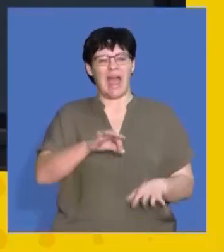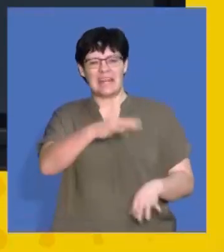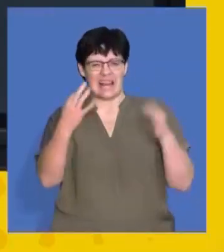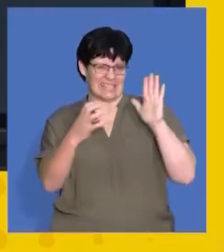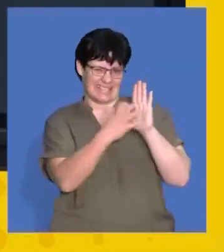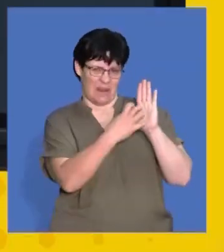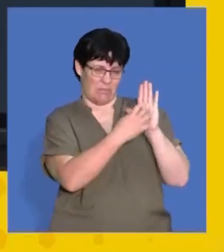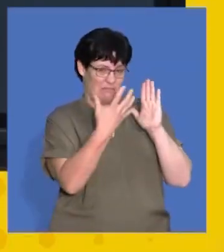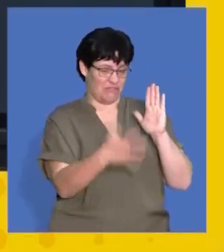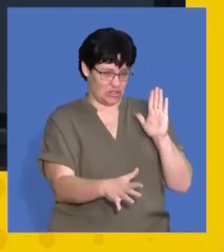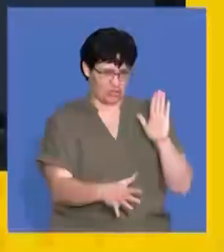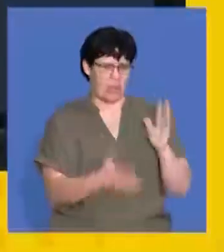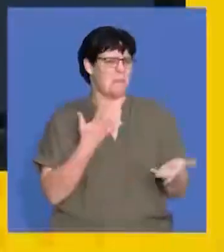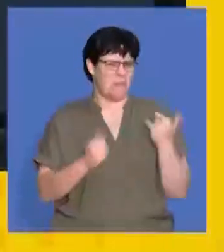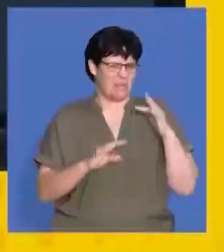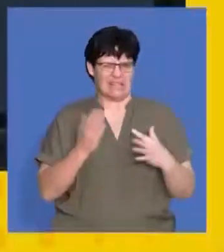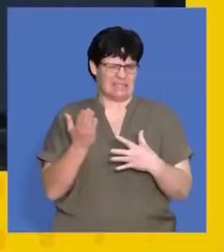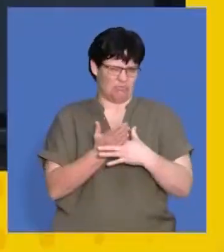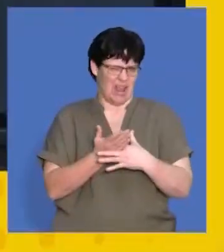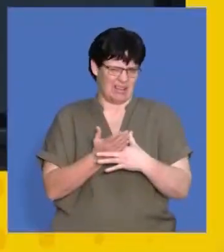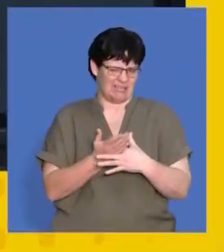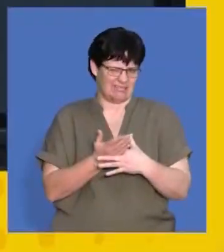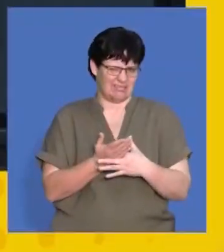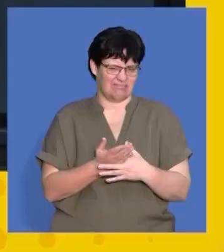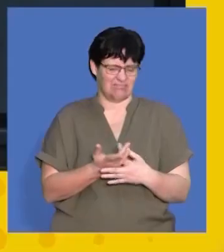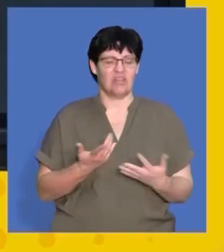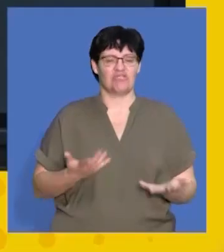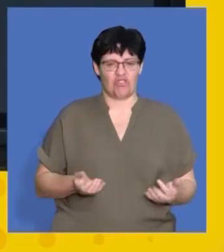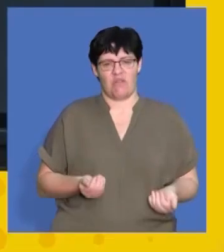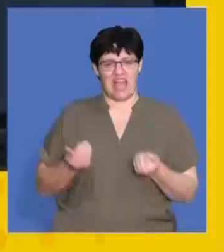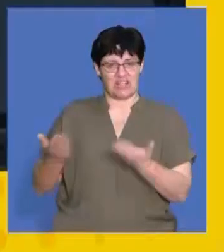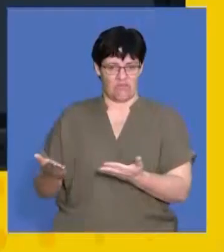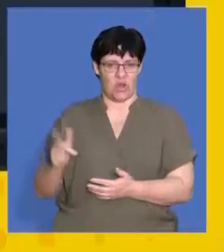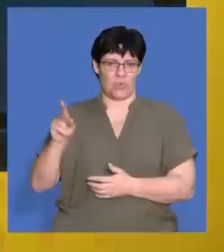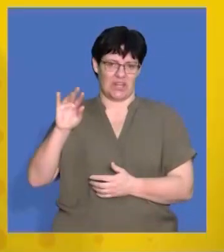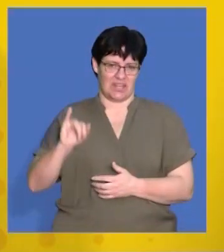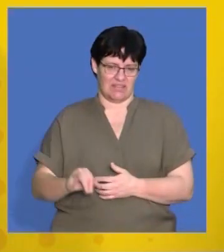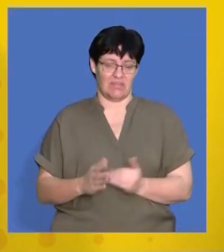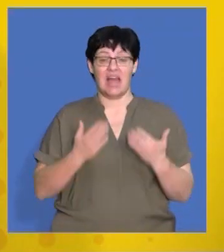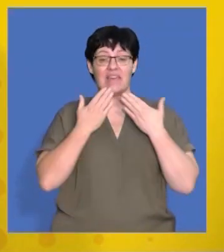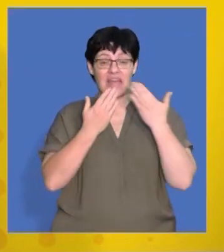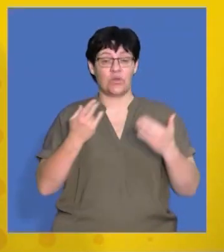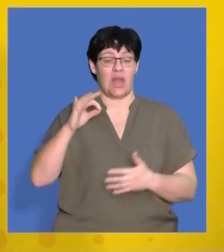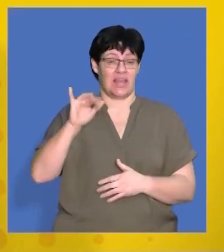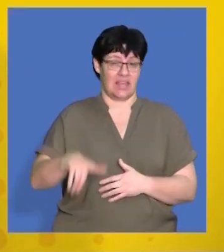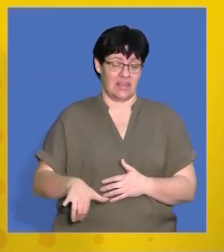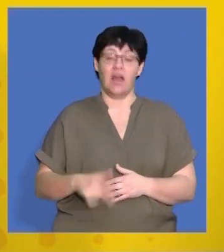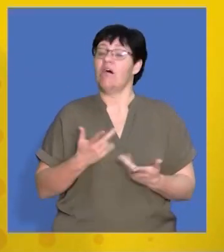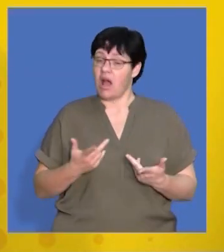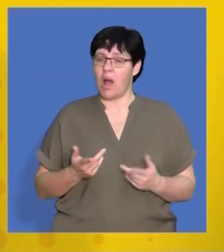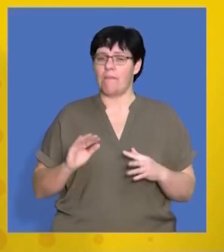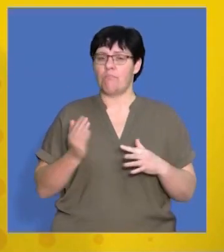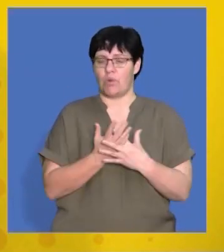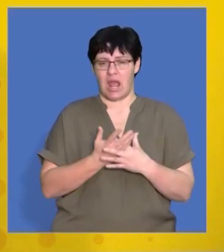the diagram, I think maybe it's time for us to take a little bit of a break. So I'm going to hand you over to Looney. Thank you, Hayley. Guys, we are going to take a